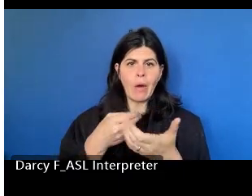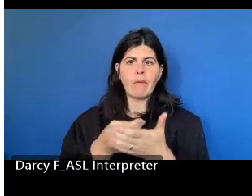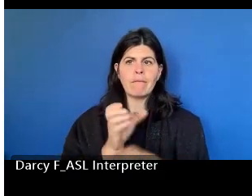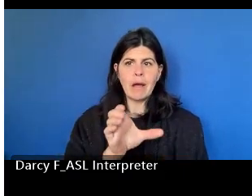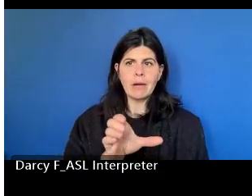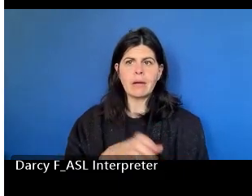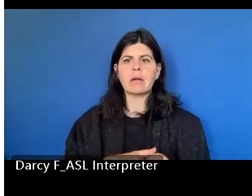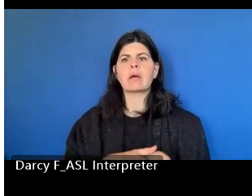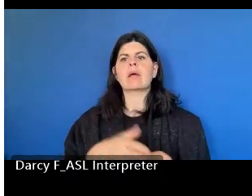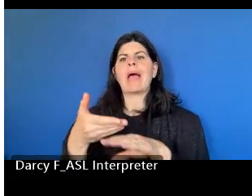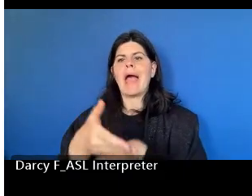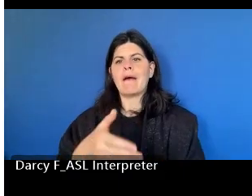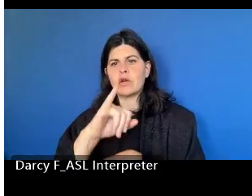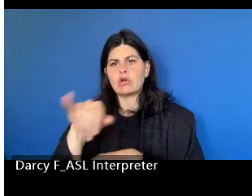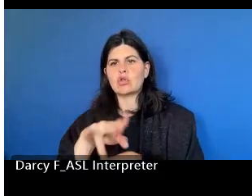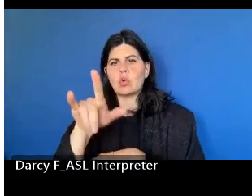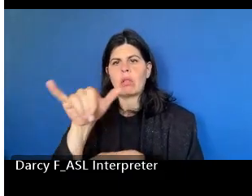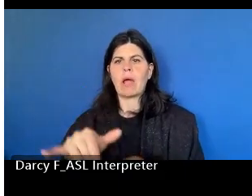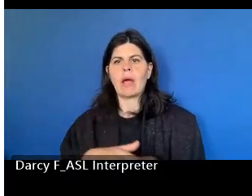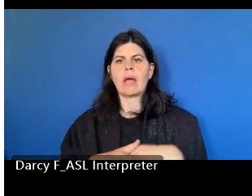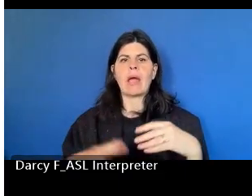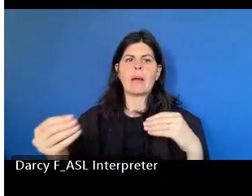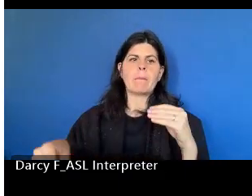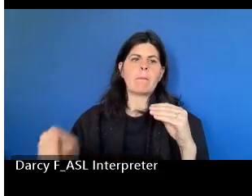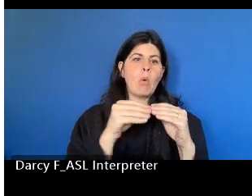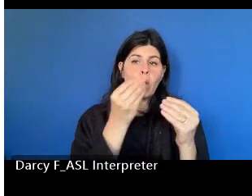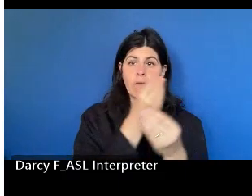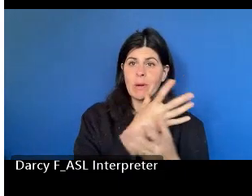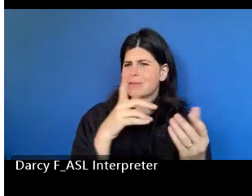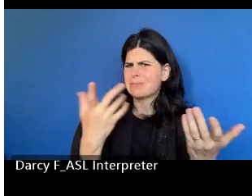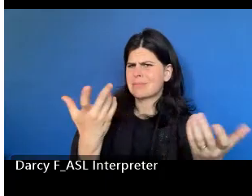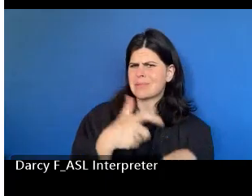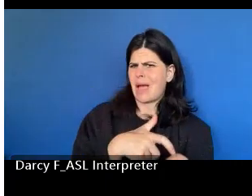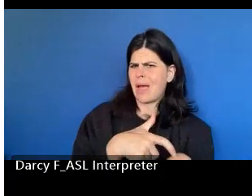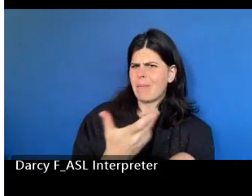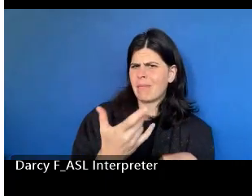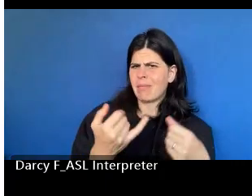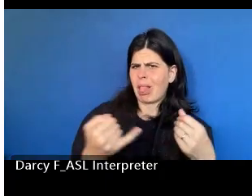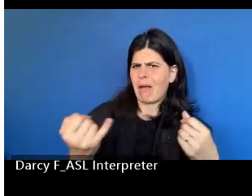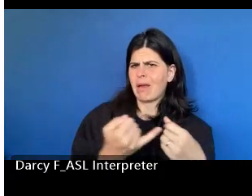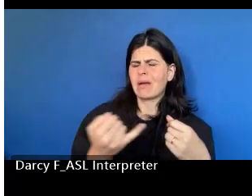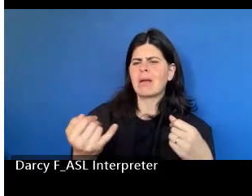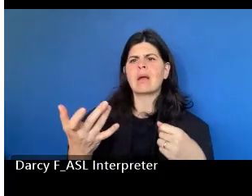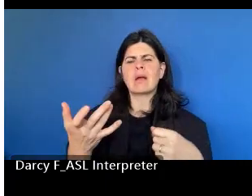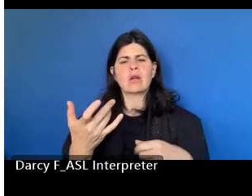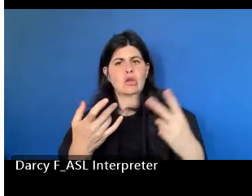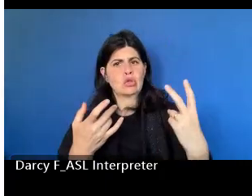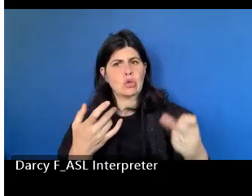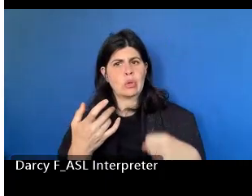July. And more information on what that timeline would be like. Are we talking about a 2-year,